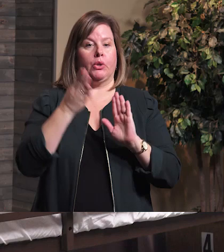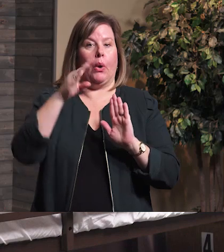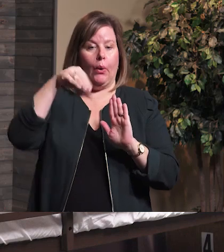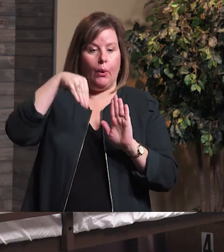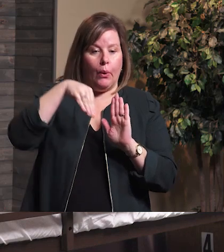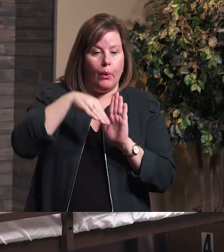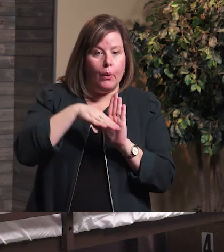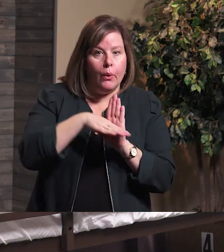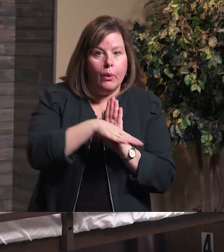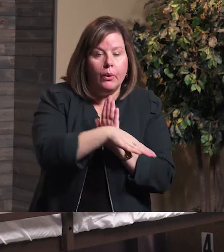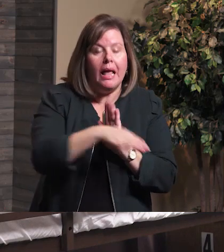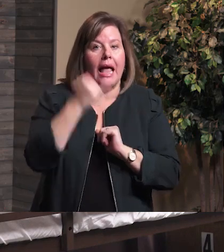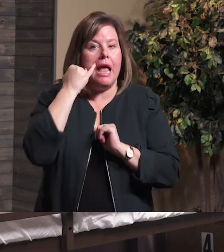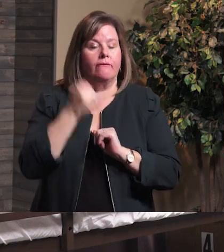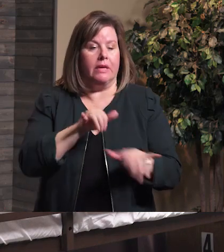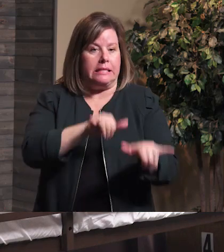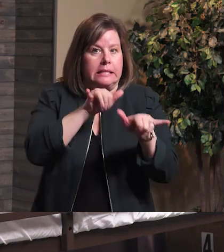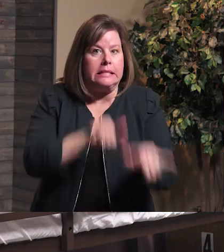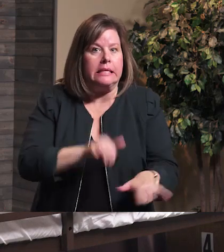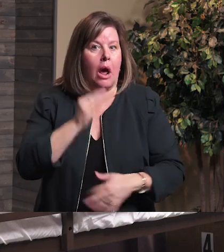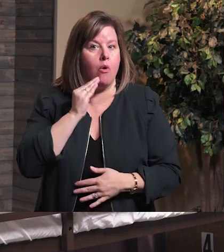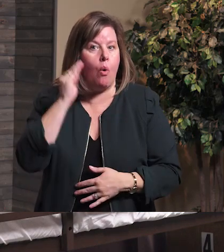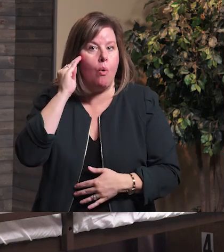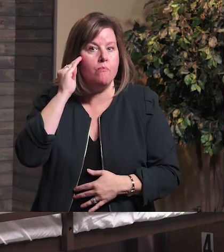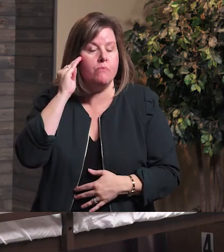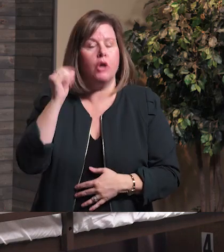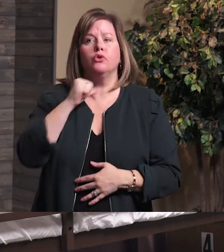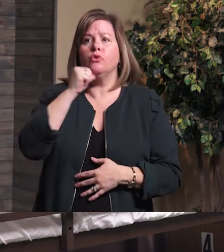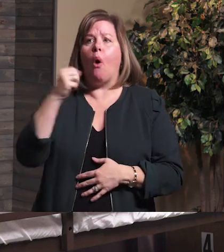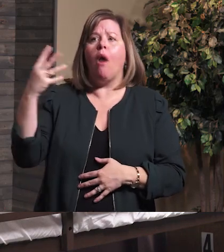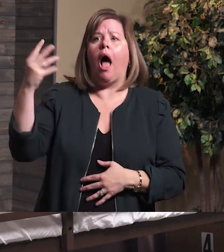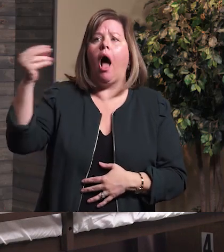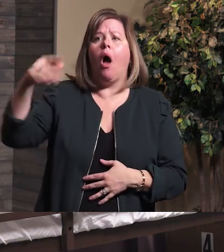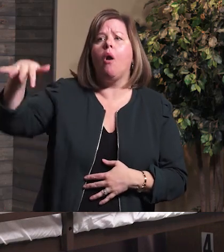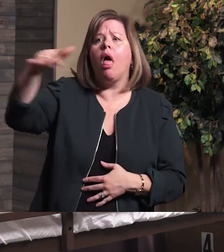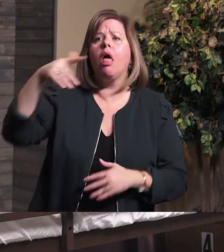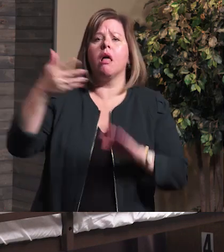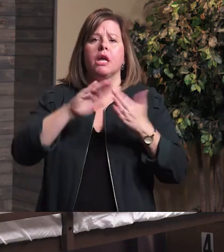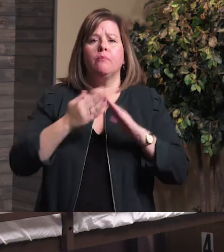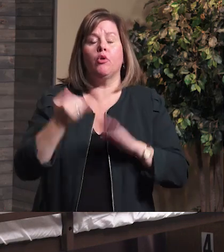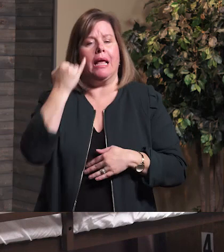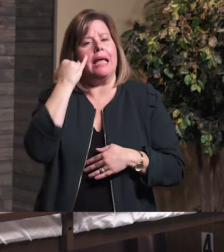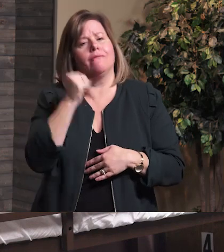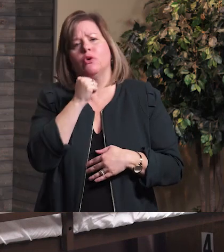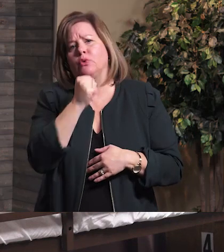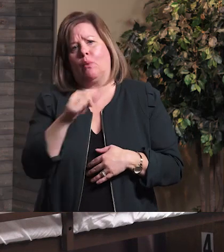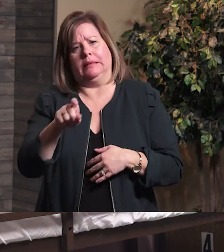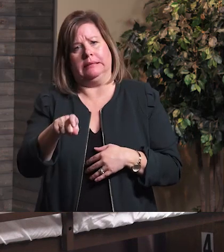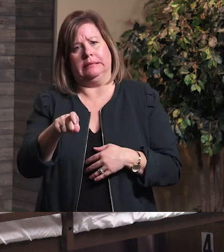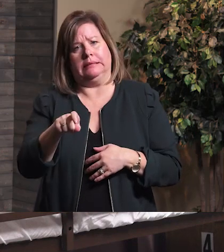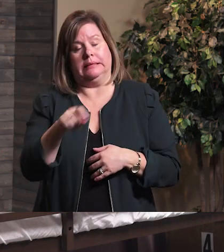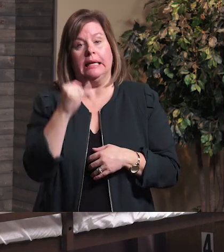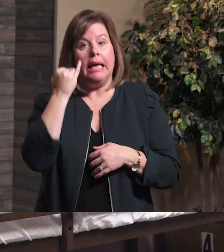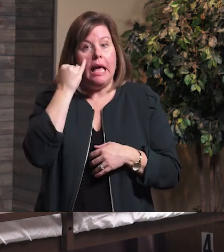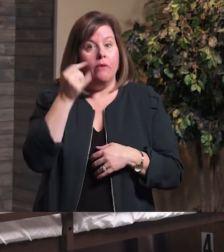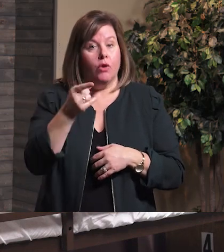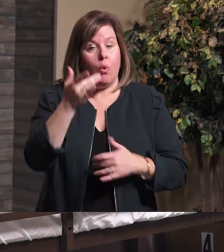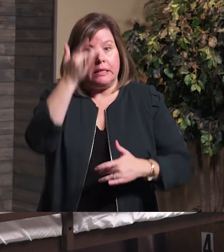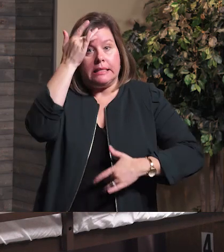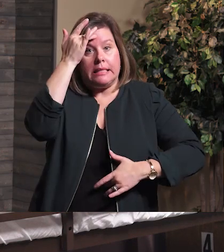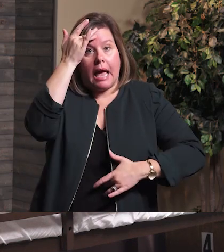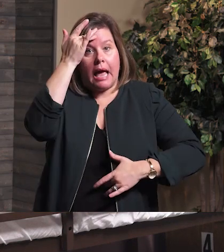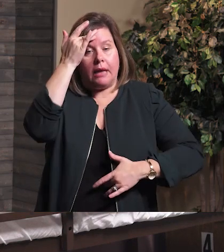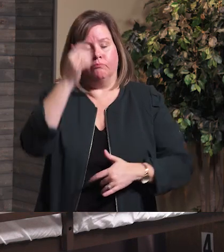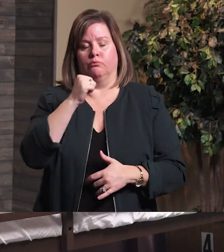distancing and by staying home, avoiding those unnecessary trips into the community, and especially if you're sick, there's